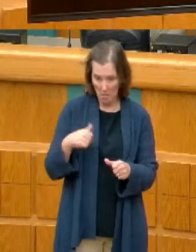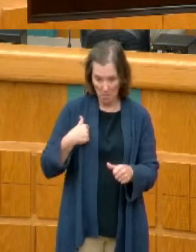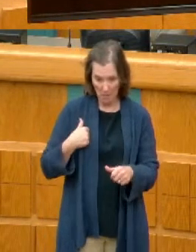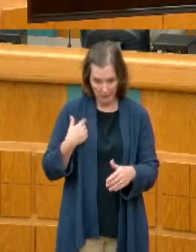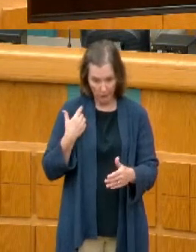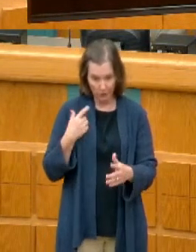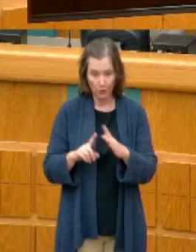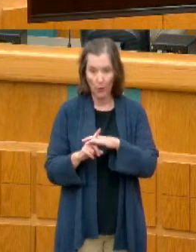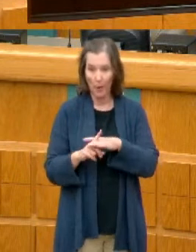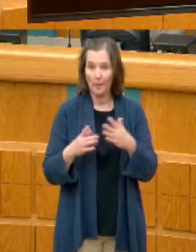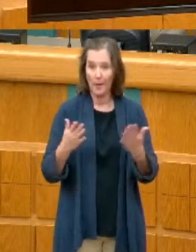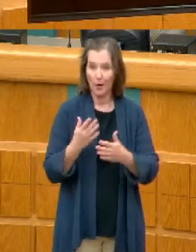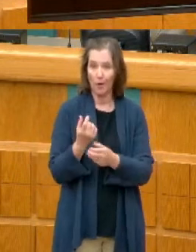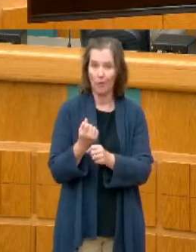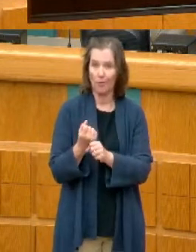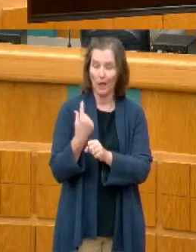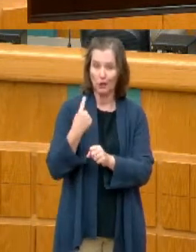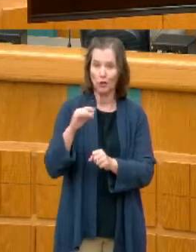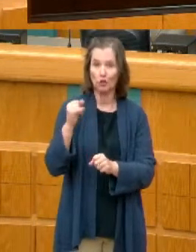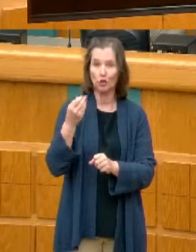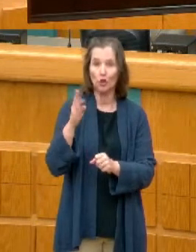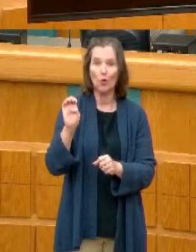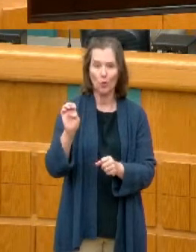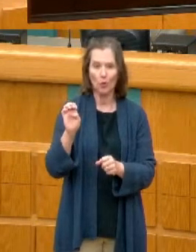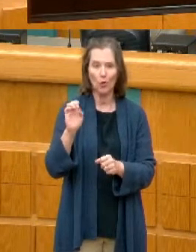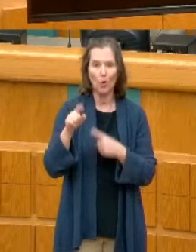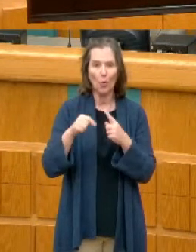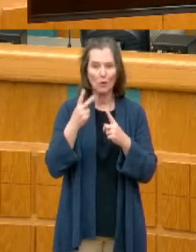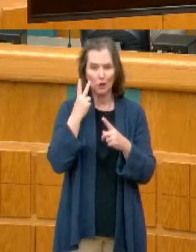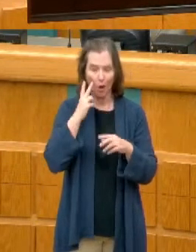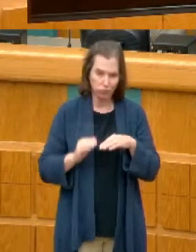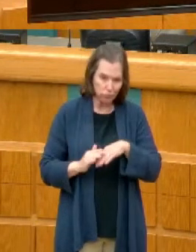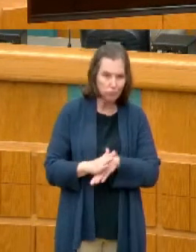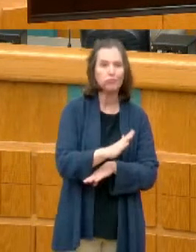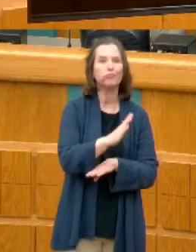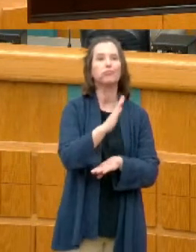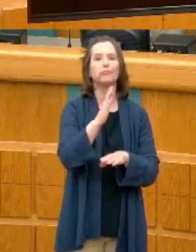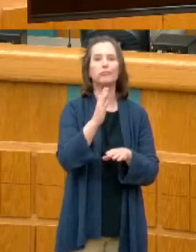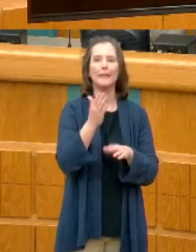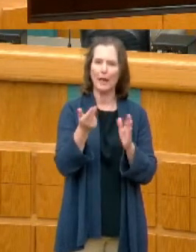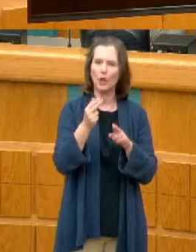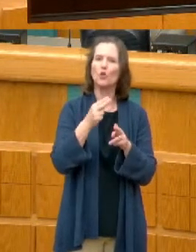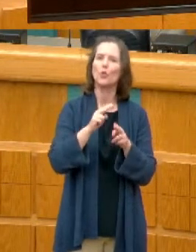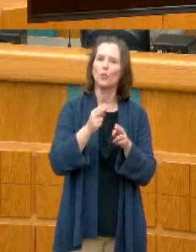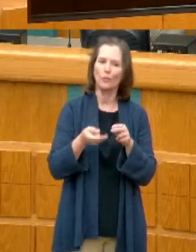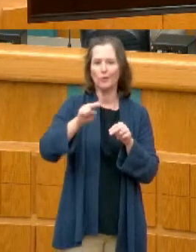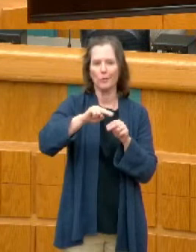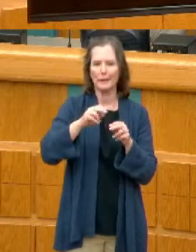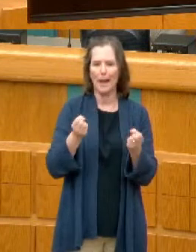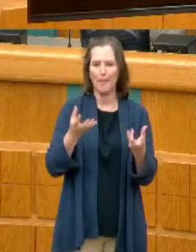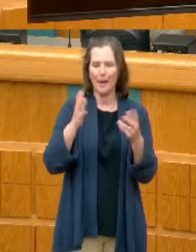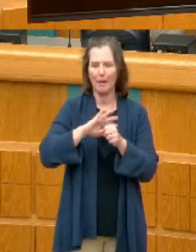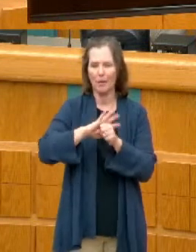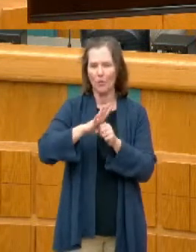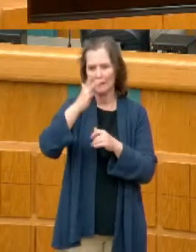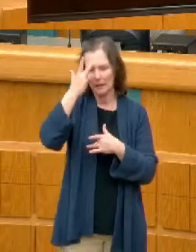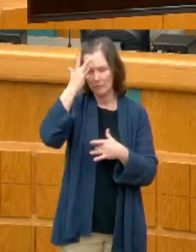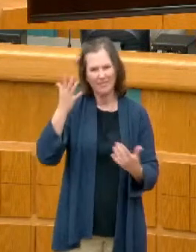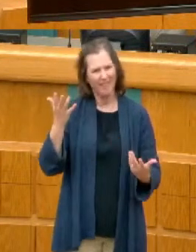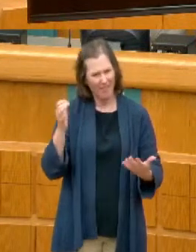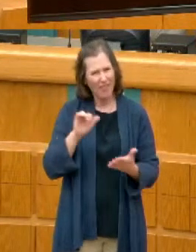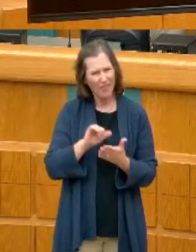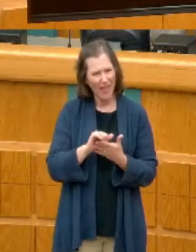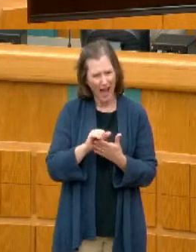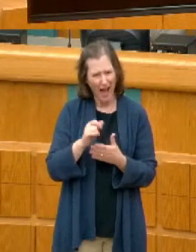increase. And as everybody has said, and Dr. Blow, that was very difficult. And so we're